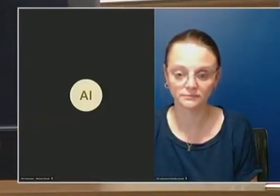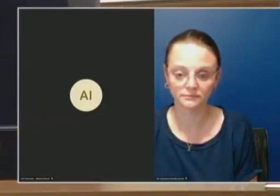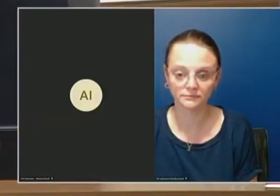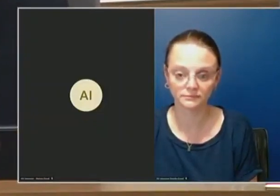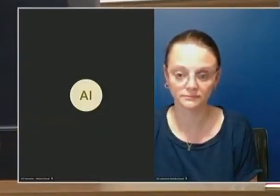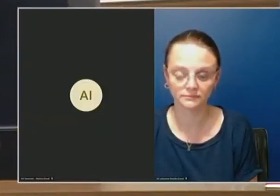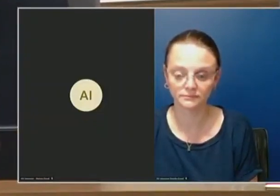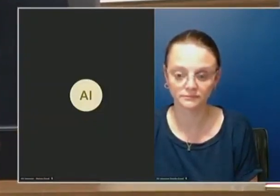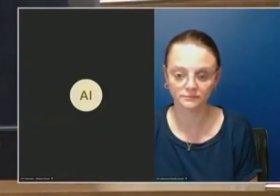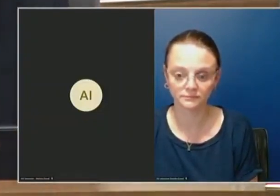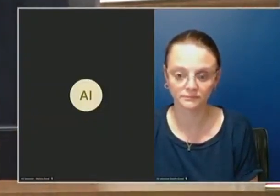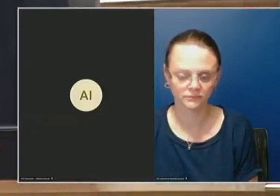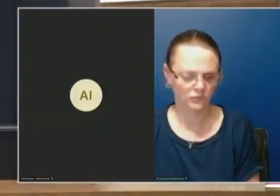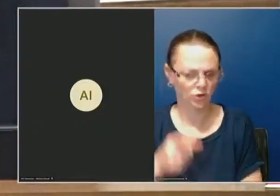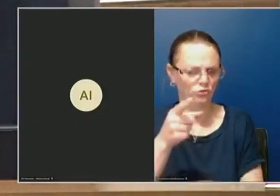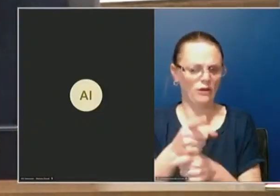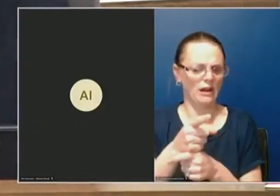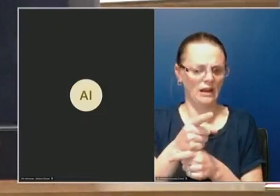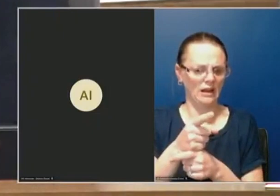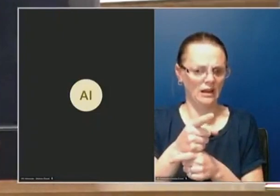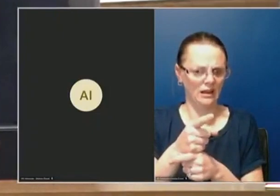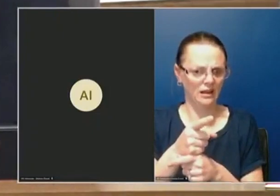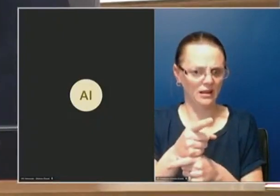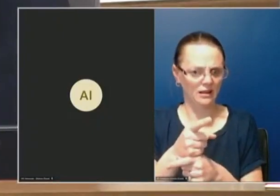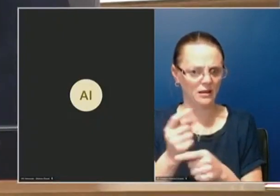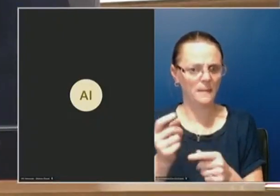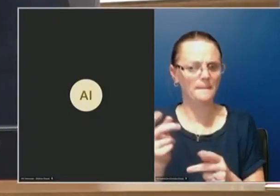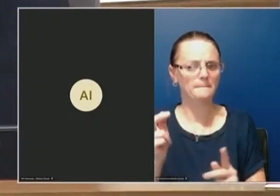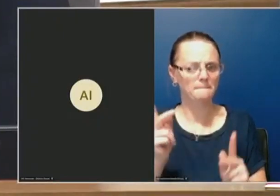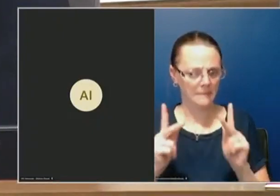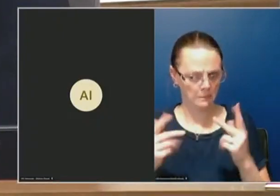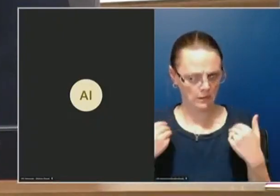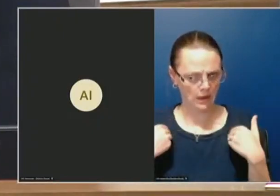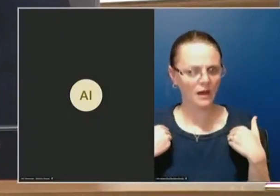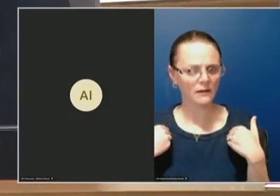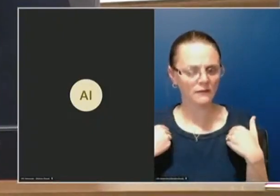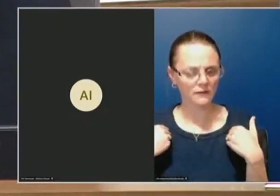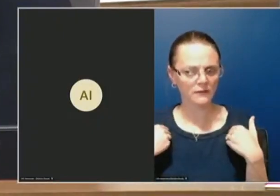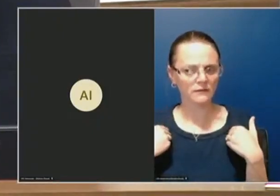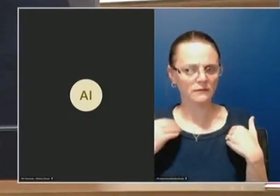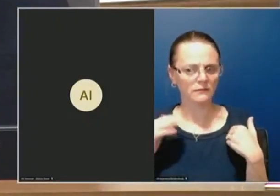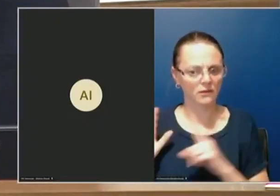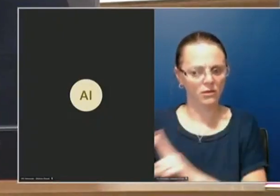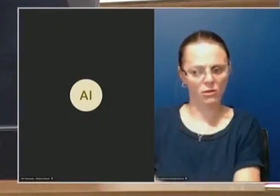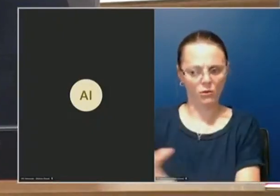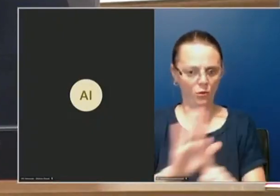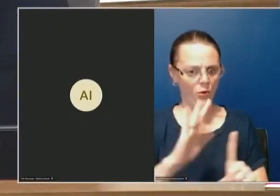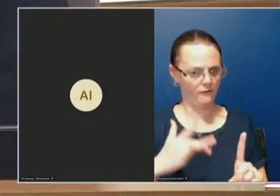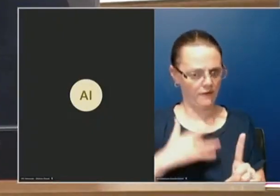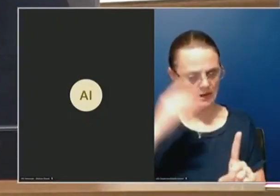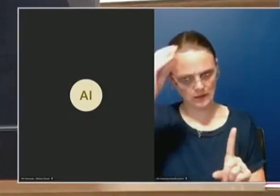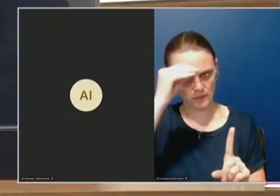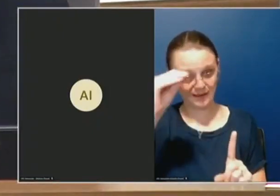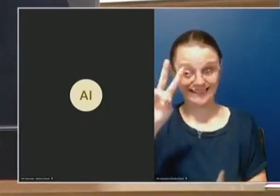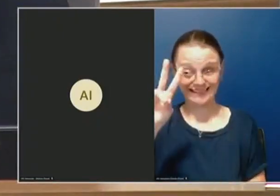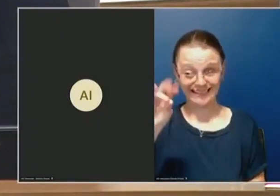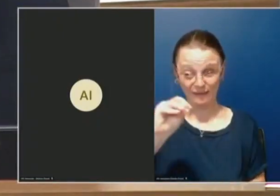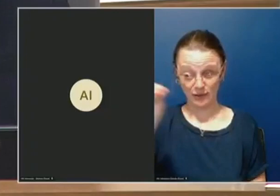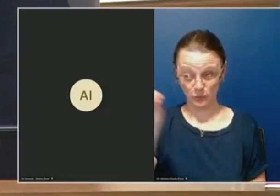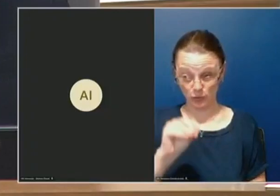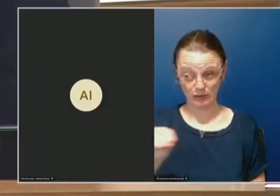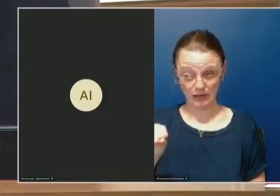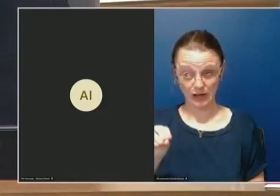you're right, there's a lot of personal feelings that people have on the topic. I do not agree that 70% of Oregonians